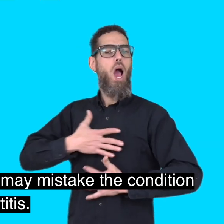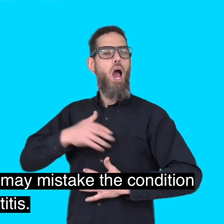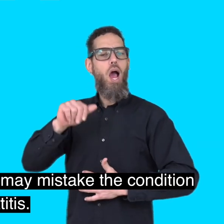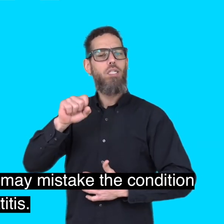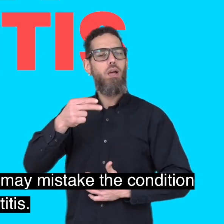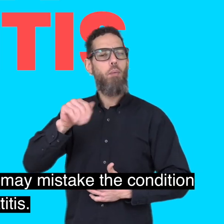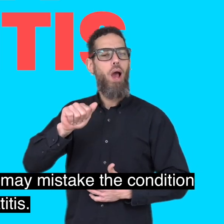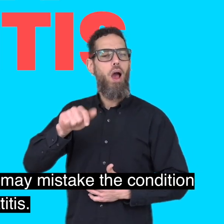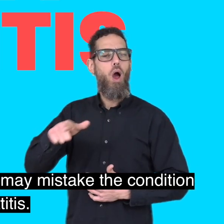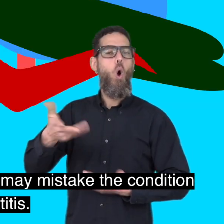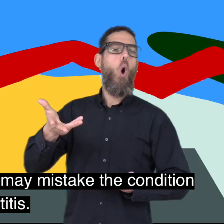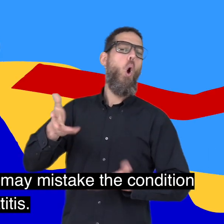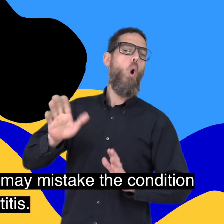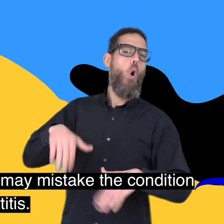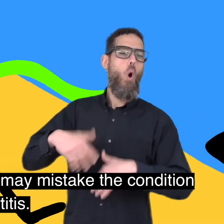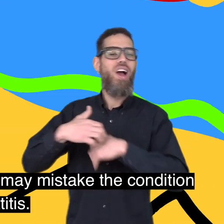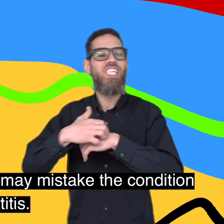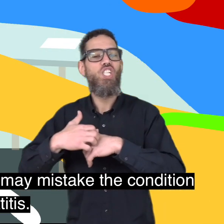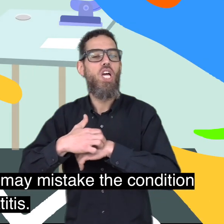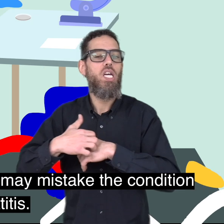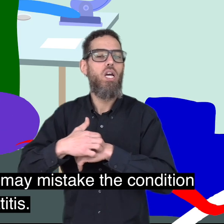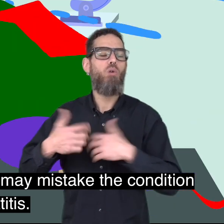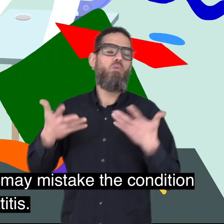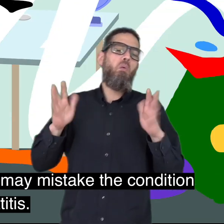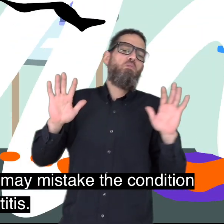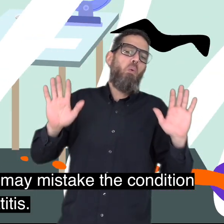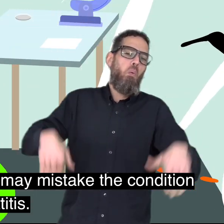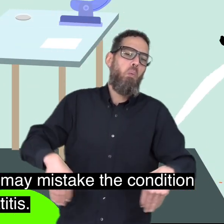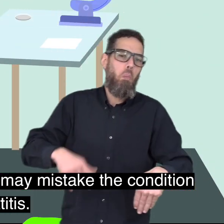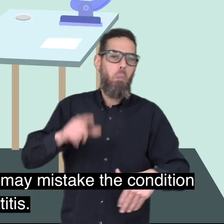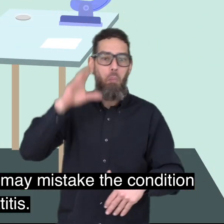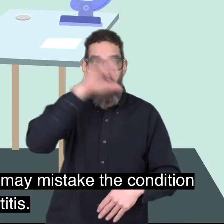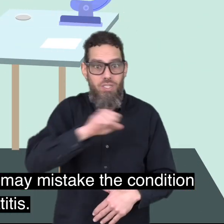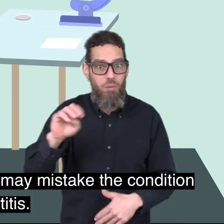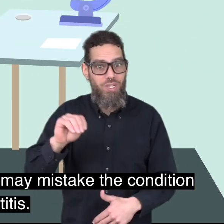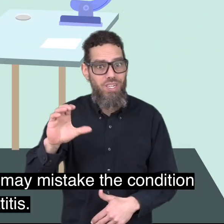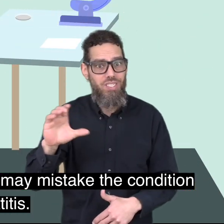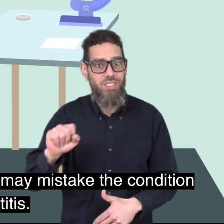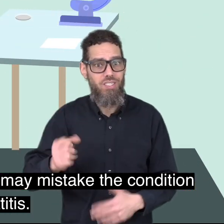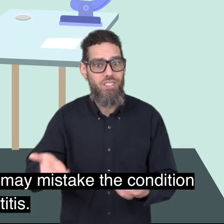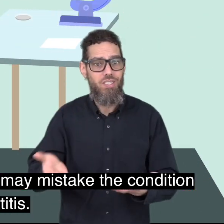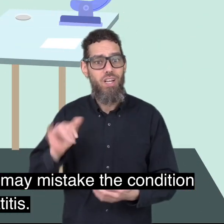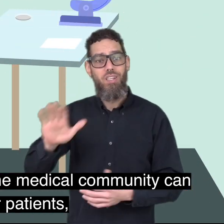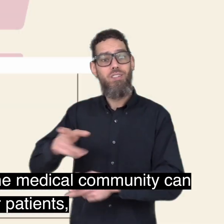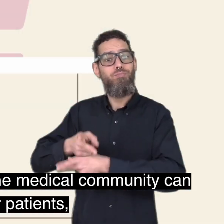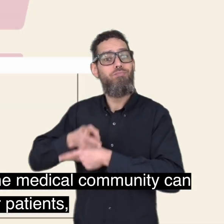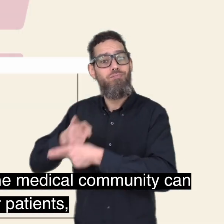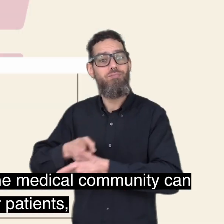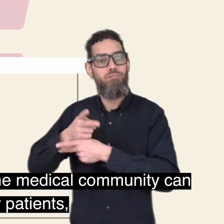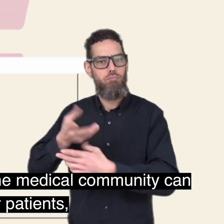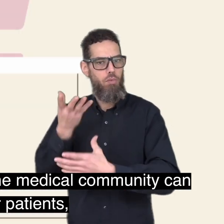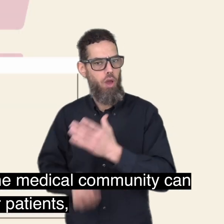as asthma or dermatitis. This lack of awareness and understanding of MCS within the medical community can lead